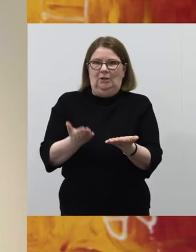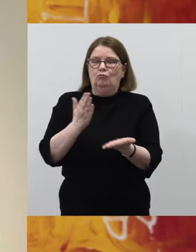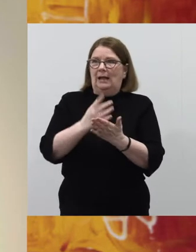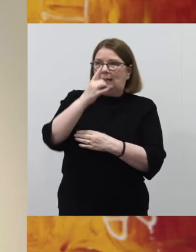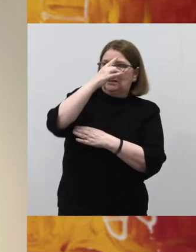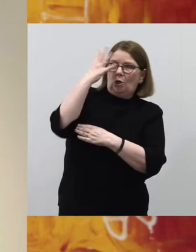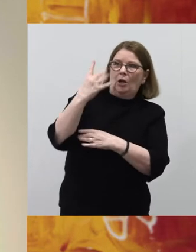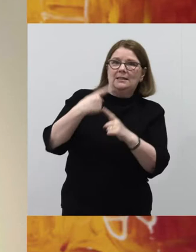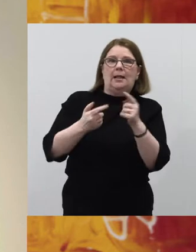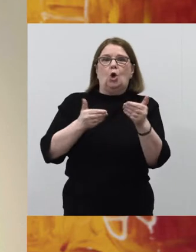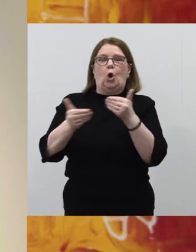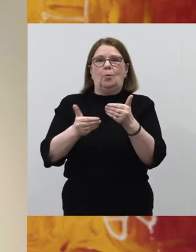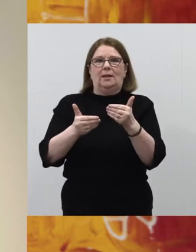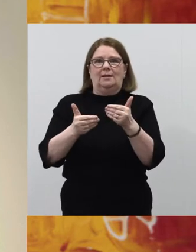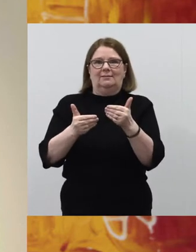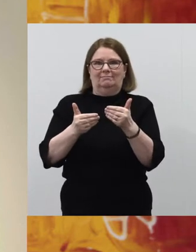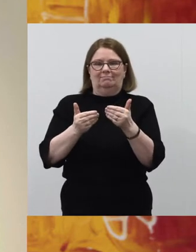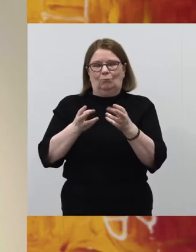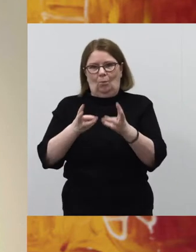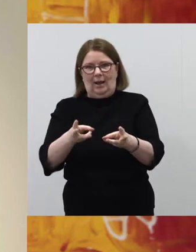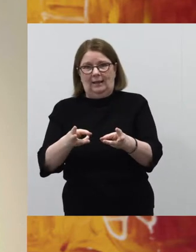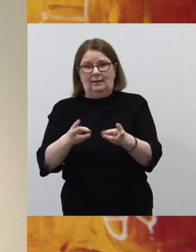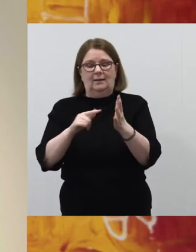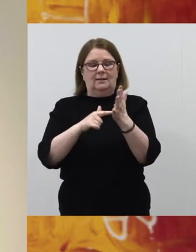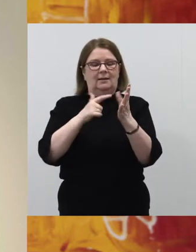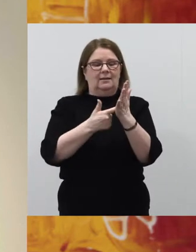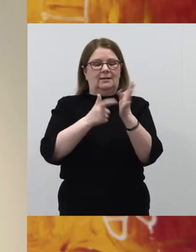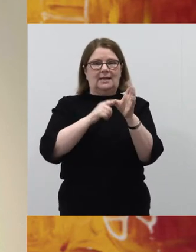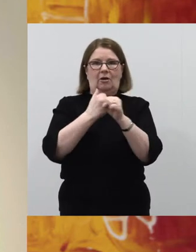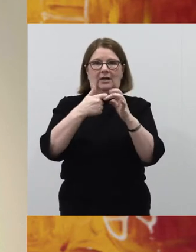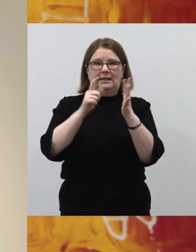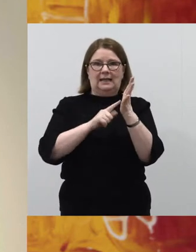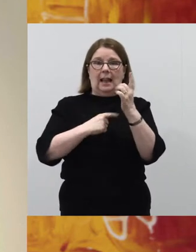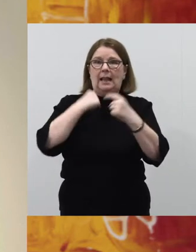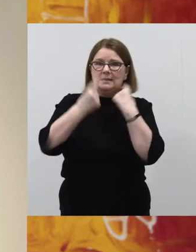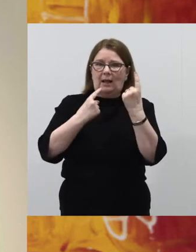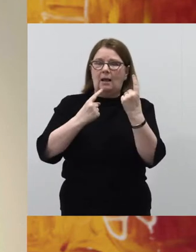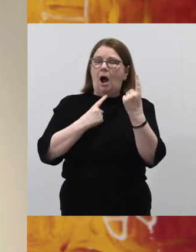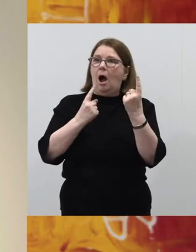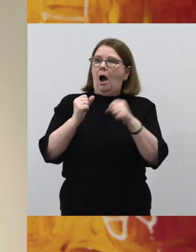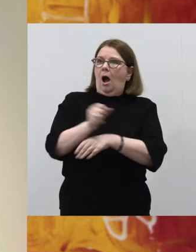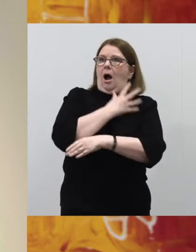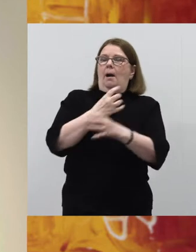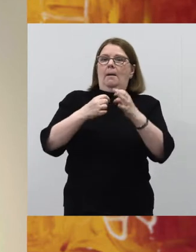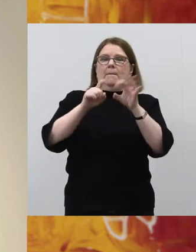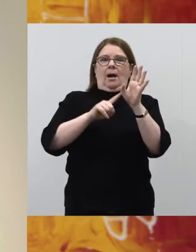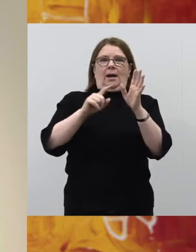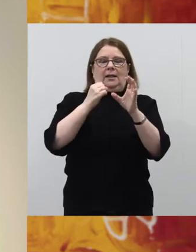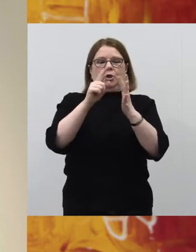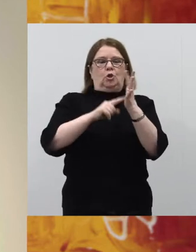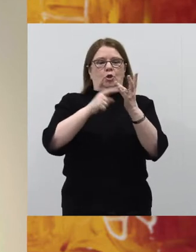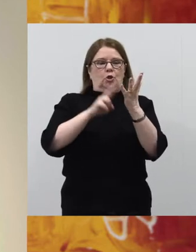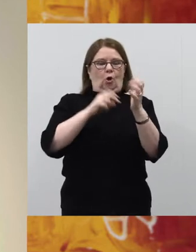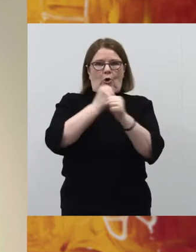describes them. Her weavings are portraits that, in her words, allow plenty of time for the crafting of a narrative of the subject